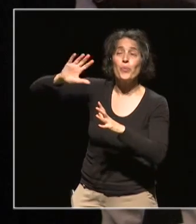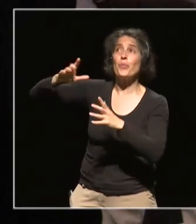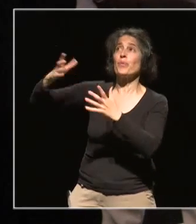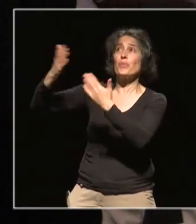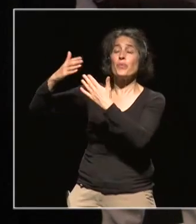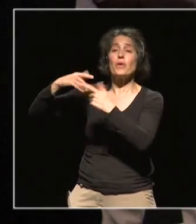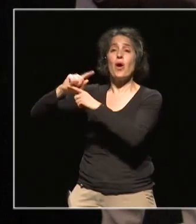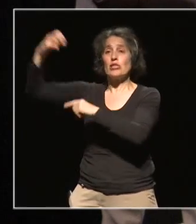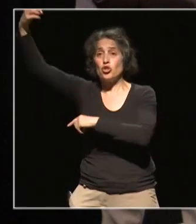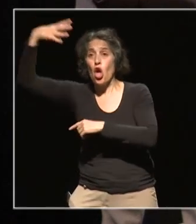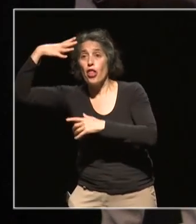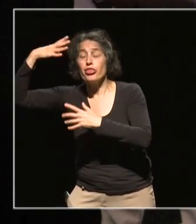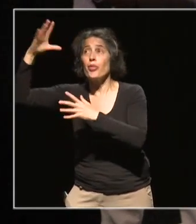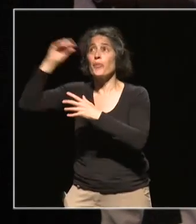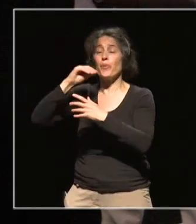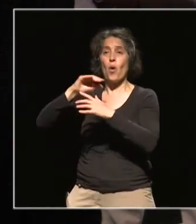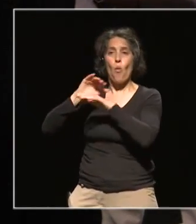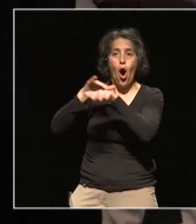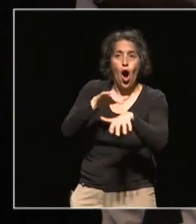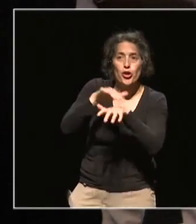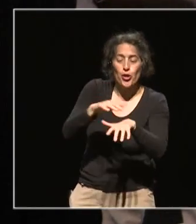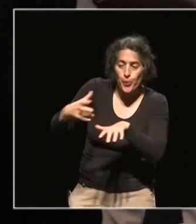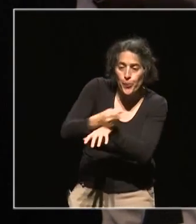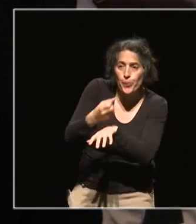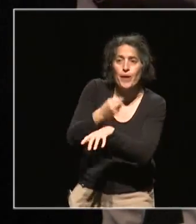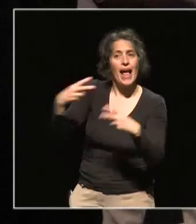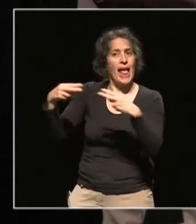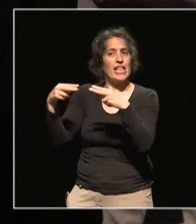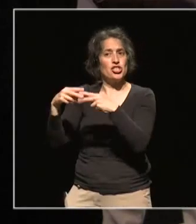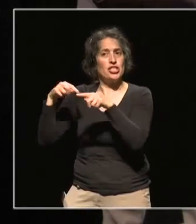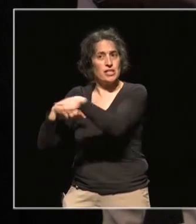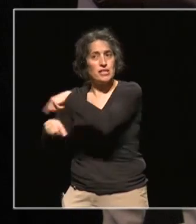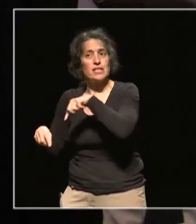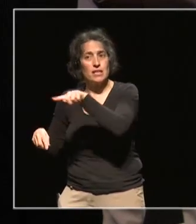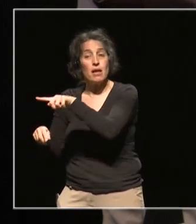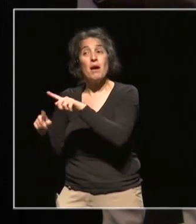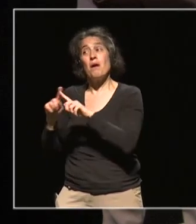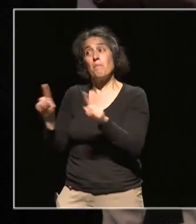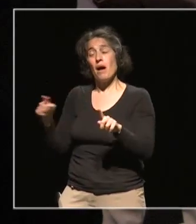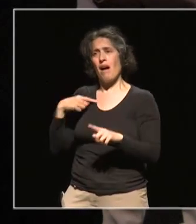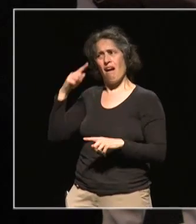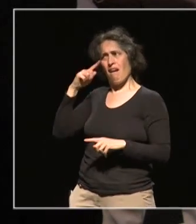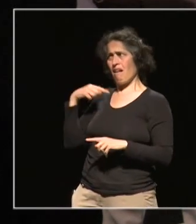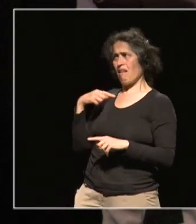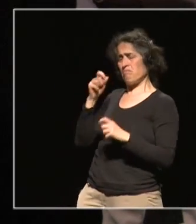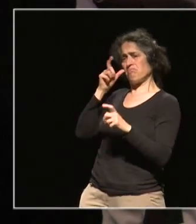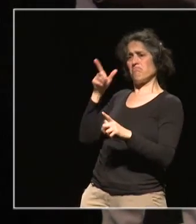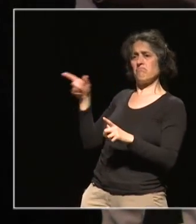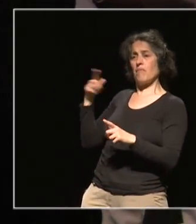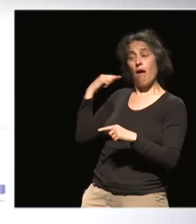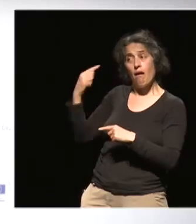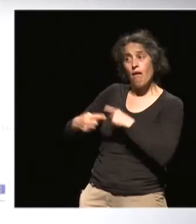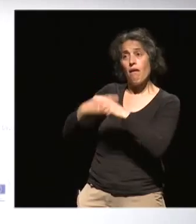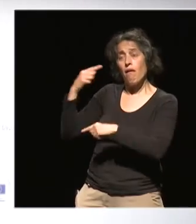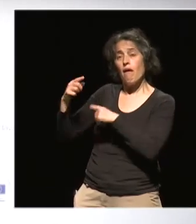against advertisement that make us consume always more and more. And the richer countries have a heavy responsibility